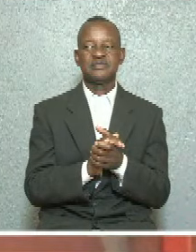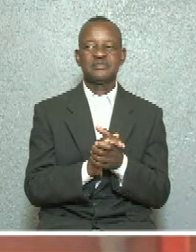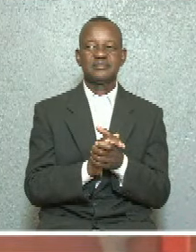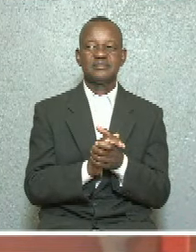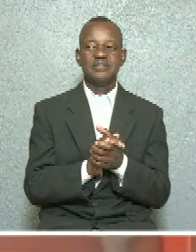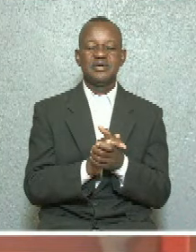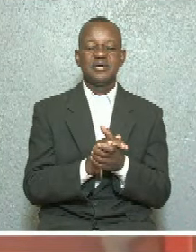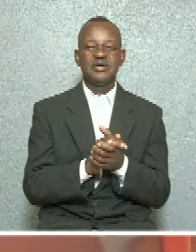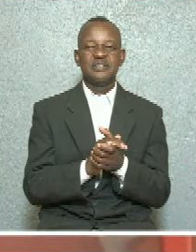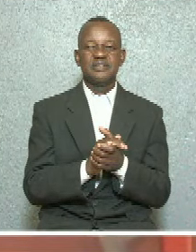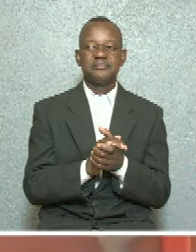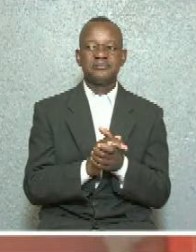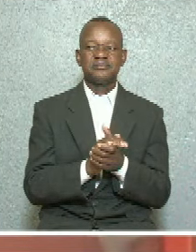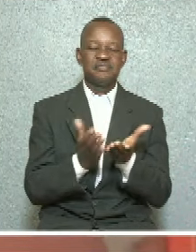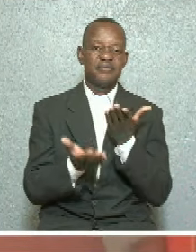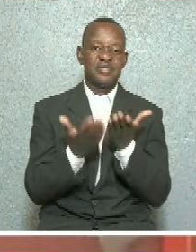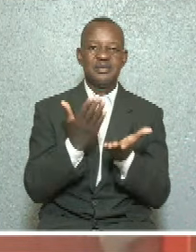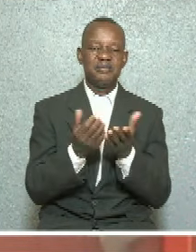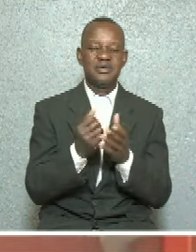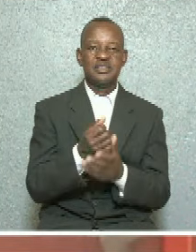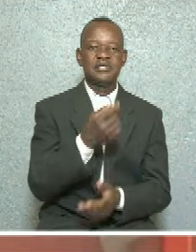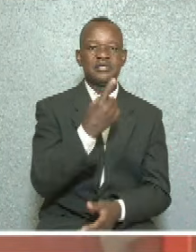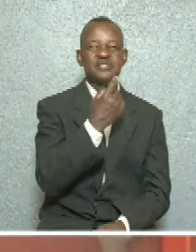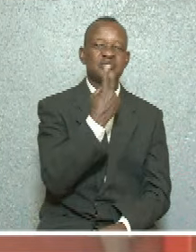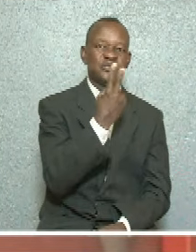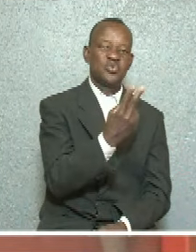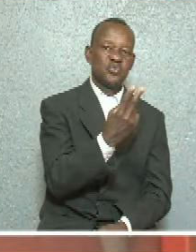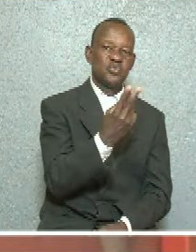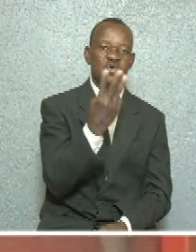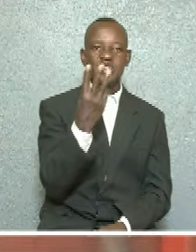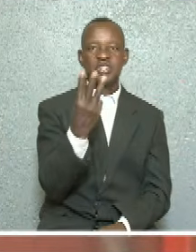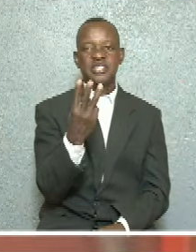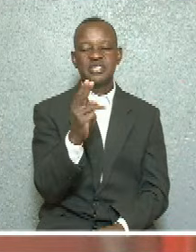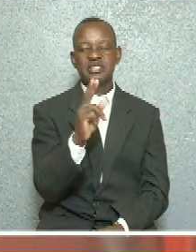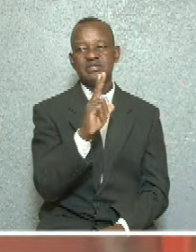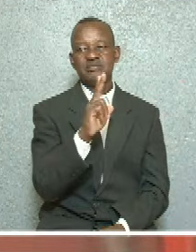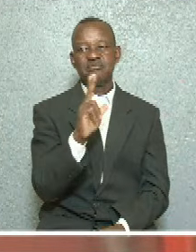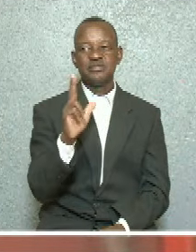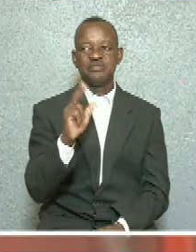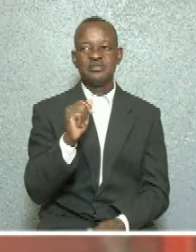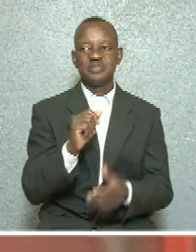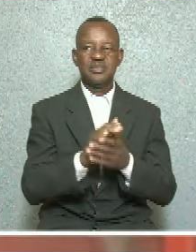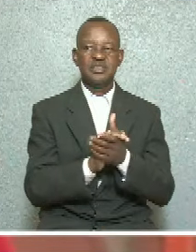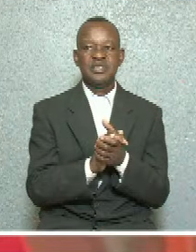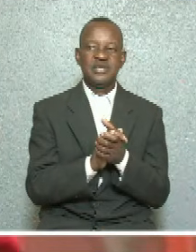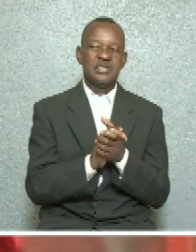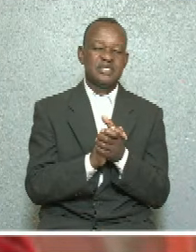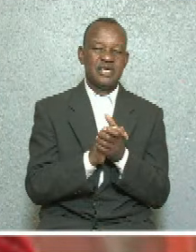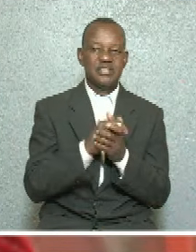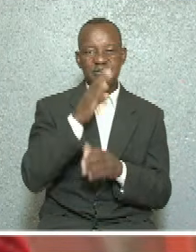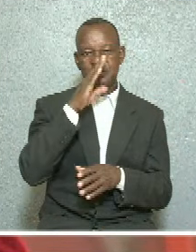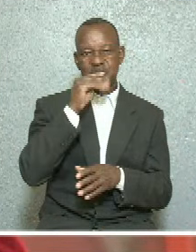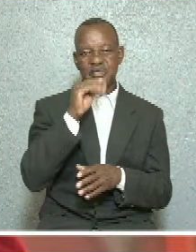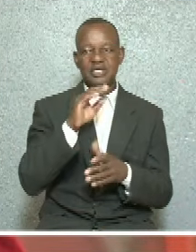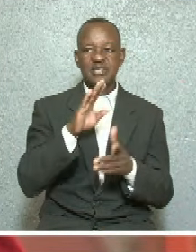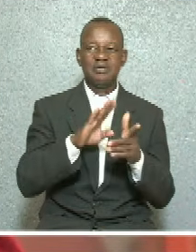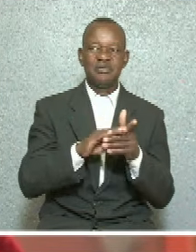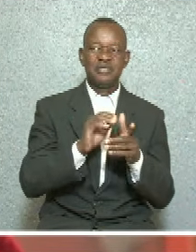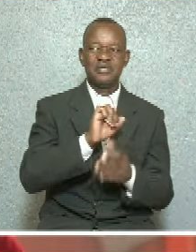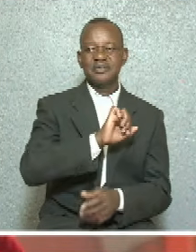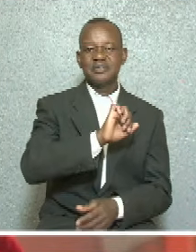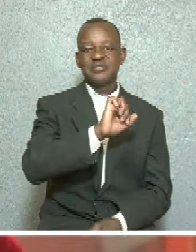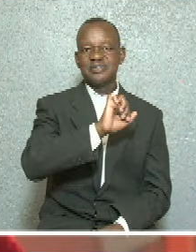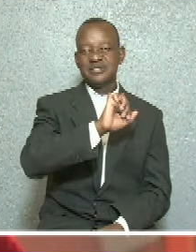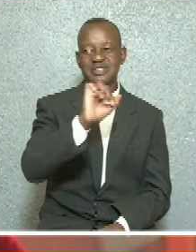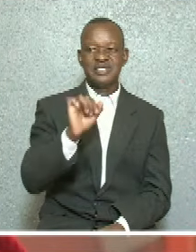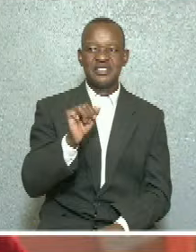participants that can share their story. This is to sort of reflect the impact that the center has had on their life. Let me just welcome Utara to